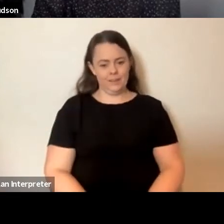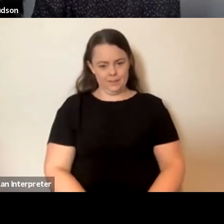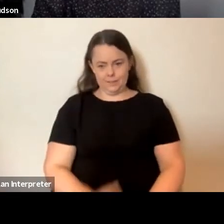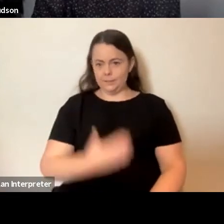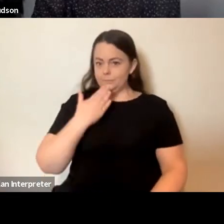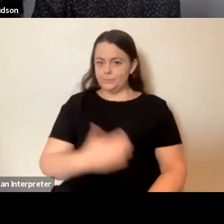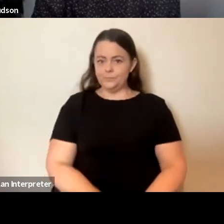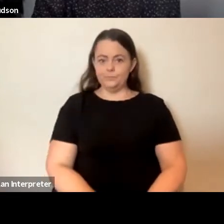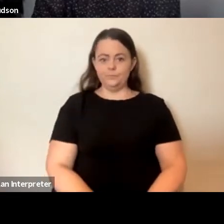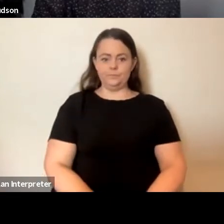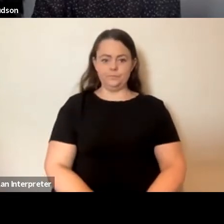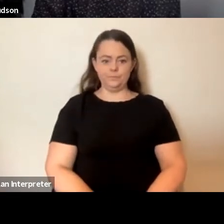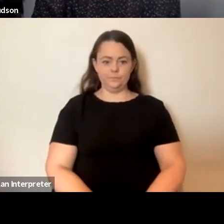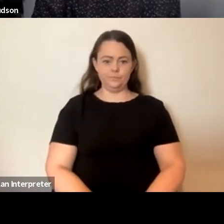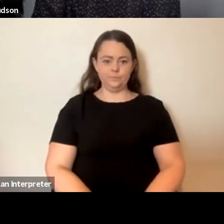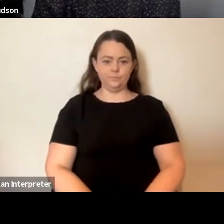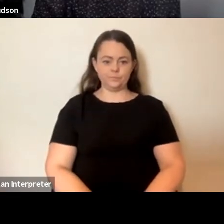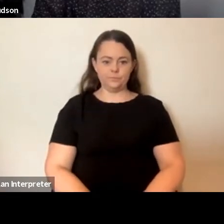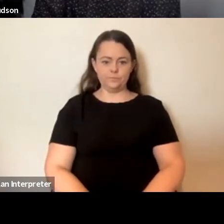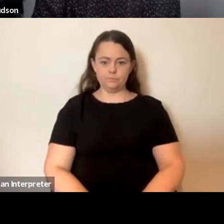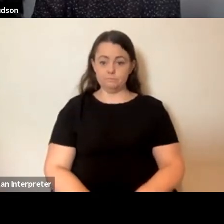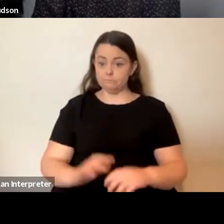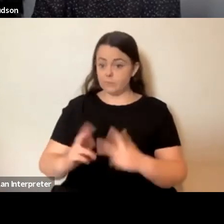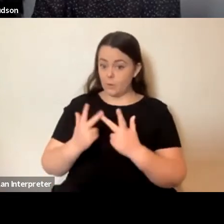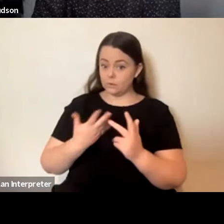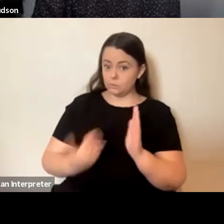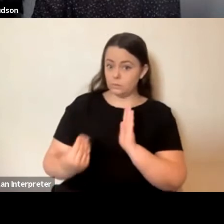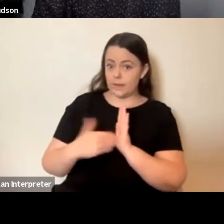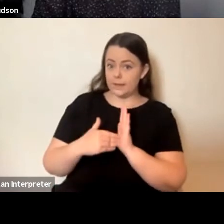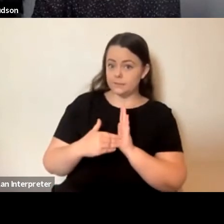you. Was there anyone else who wanted to comment?